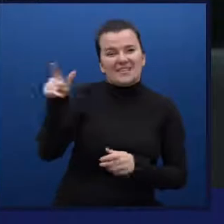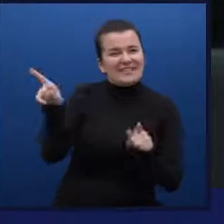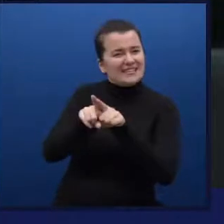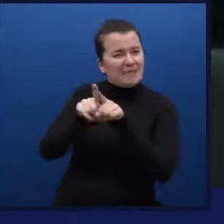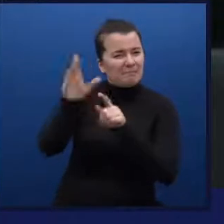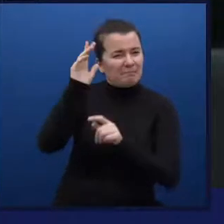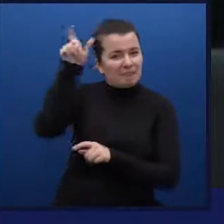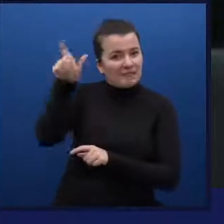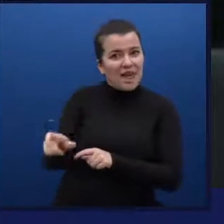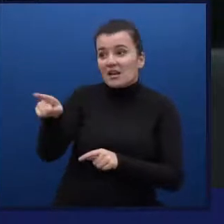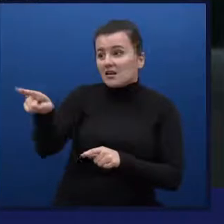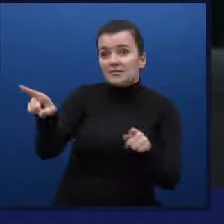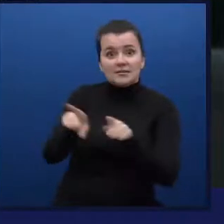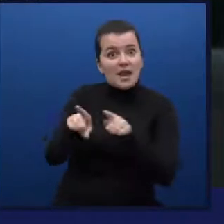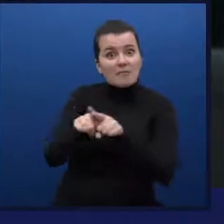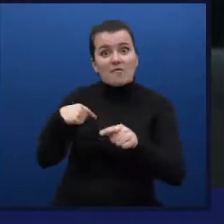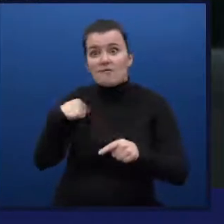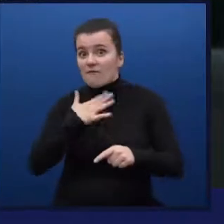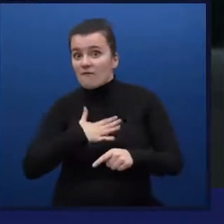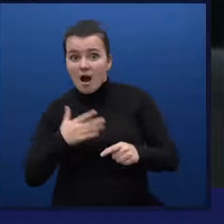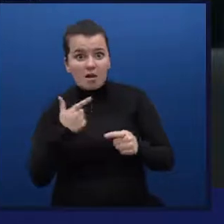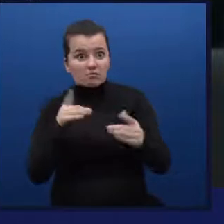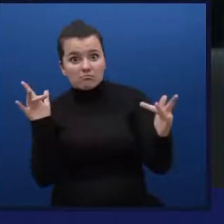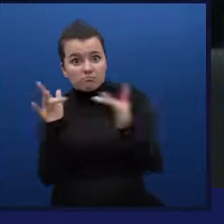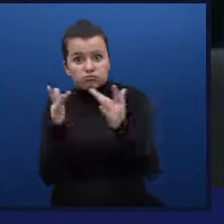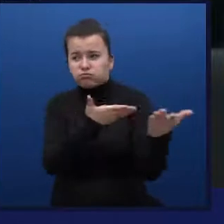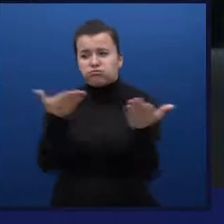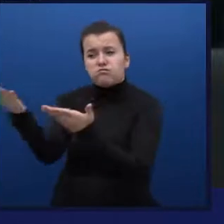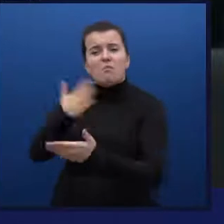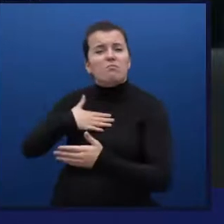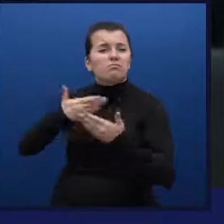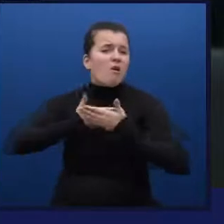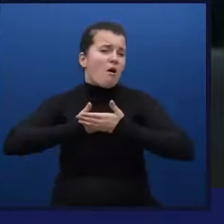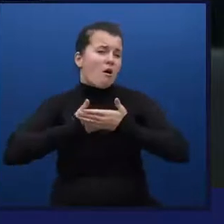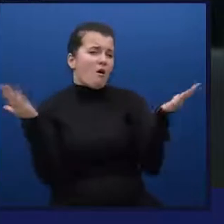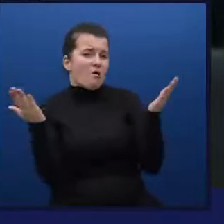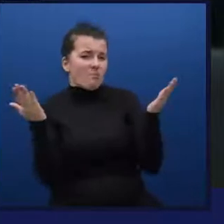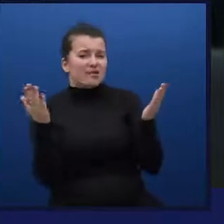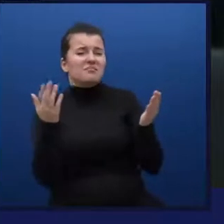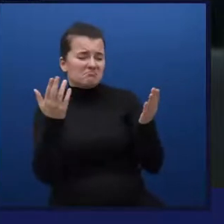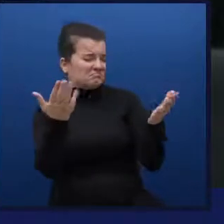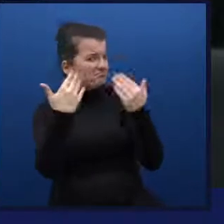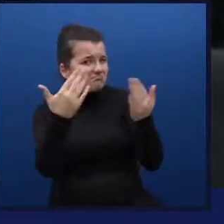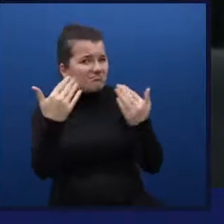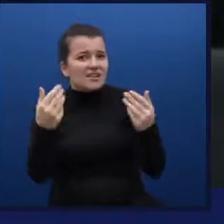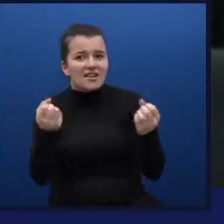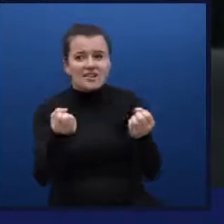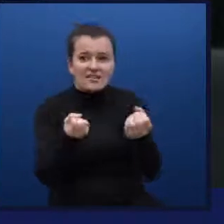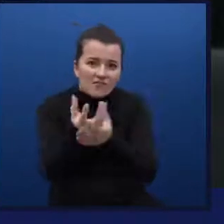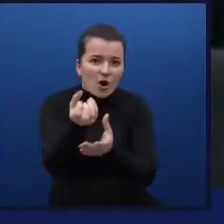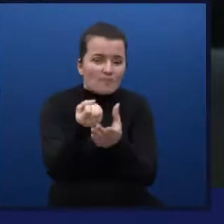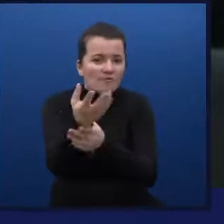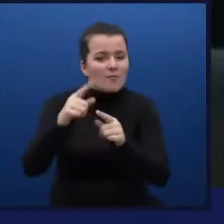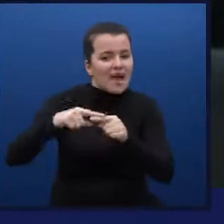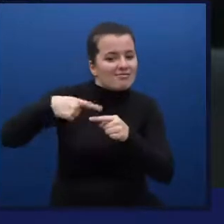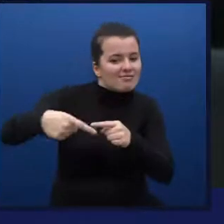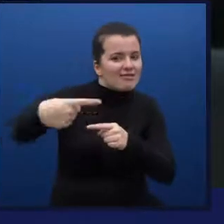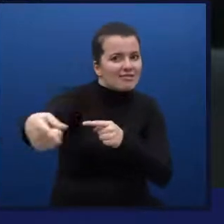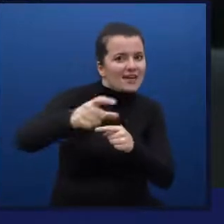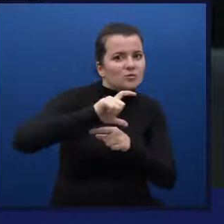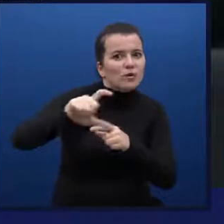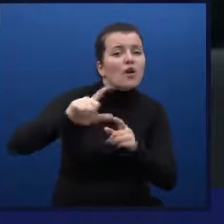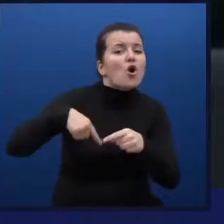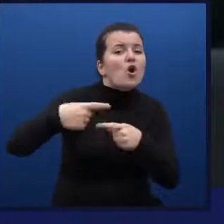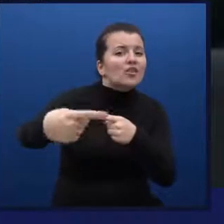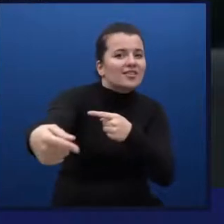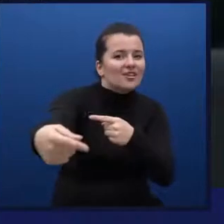happy to have them on the Global AI Talks, which is a weekly show that we run on Thursday also, which will continue next week, and pick up all the stories that